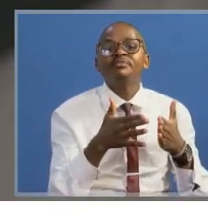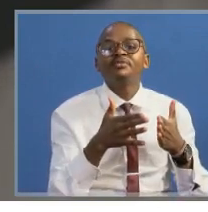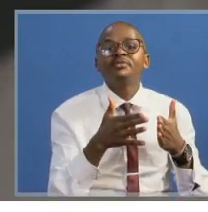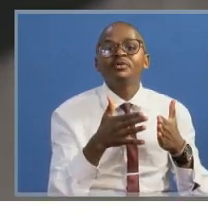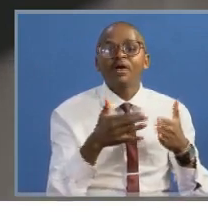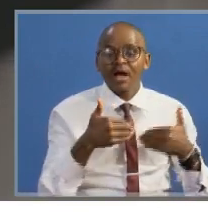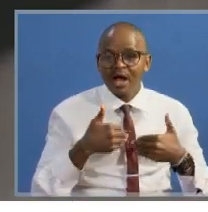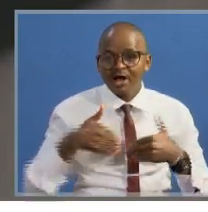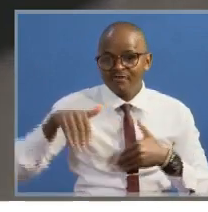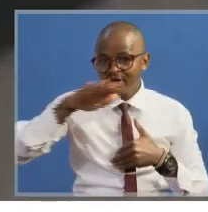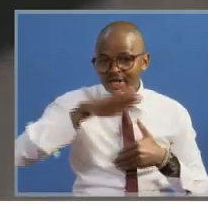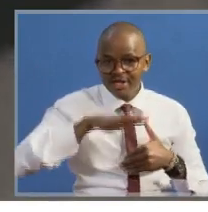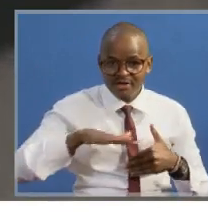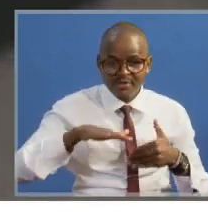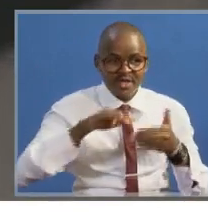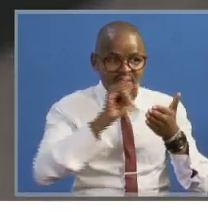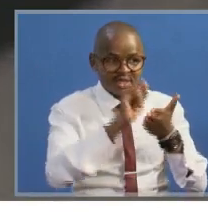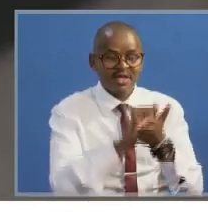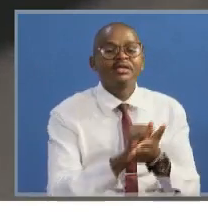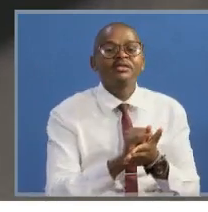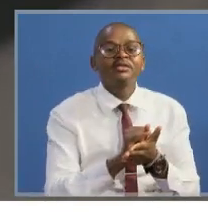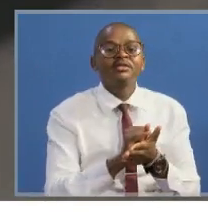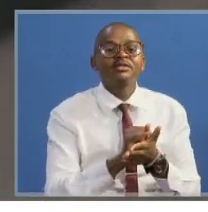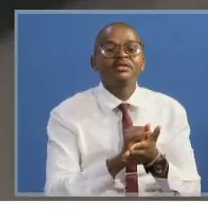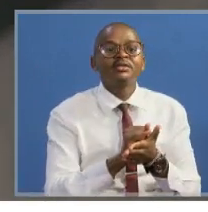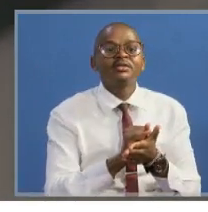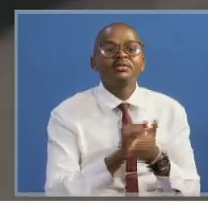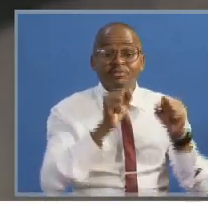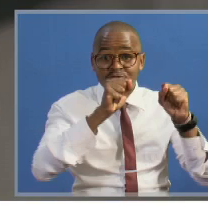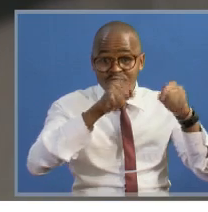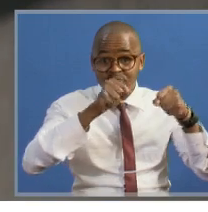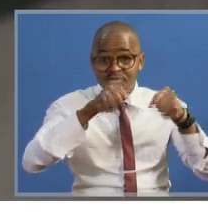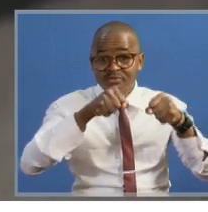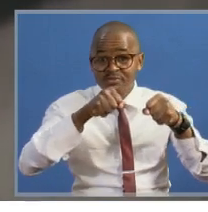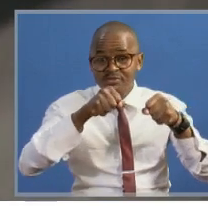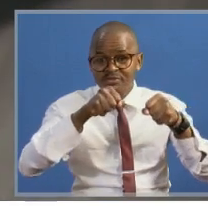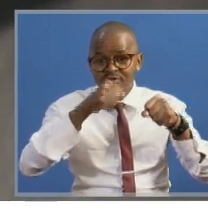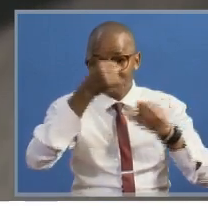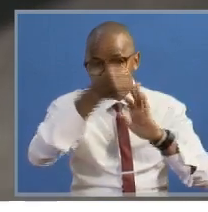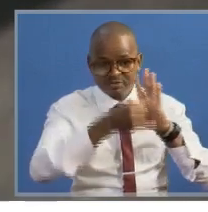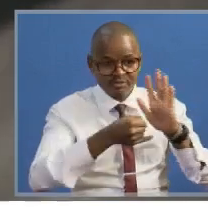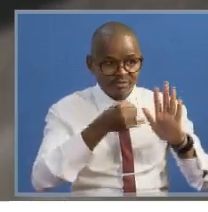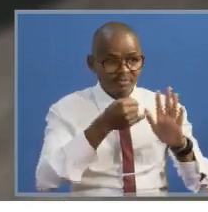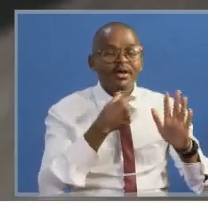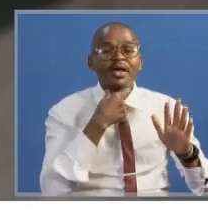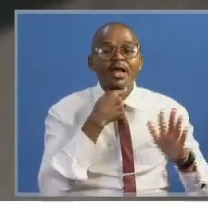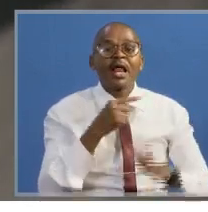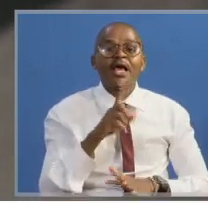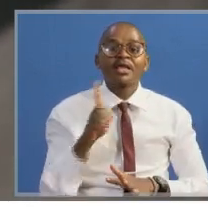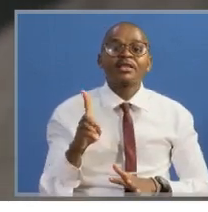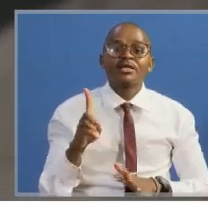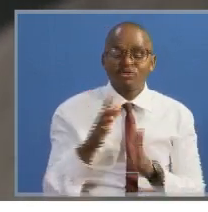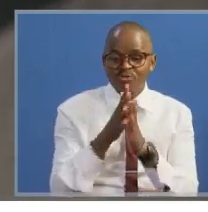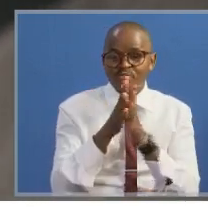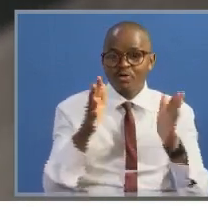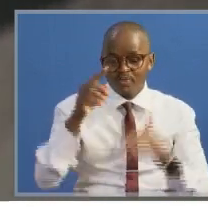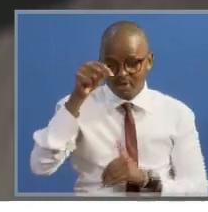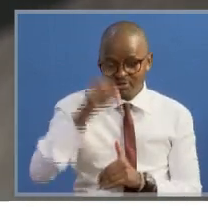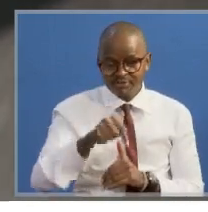ya kuwa na environment ambaye inawezesha viwanda kama hii tumefungua